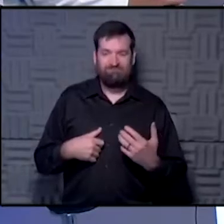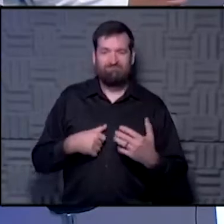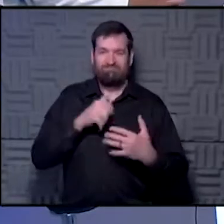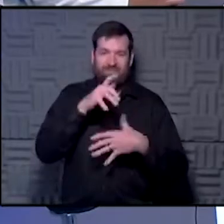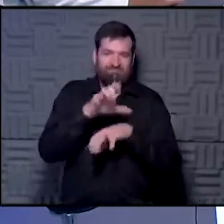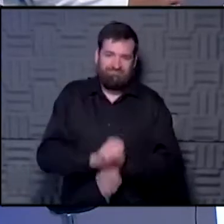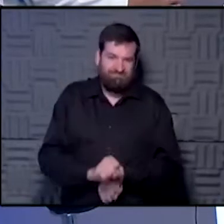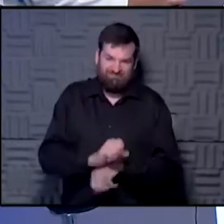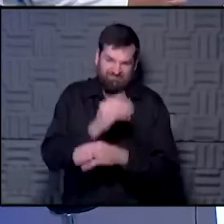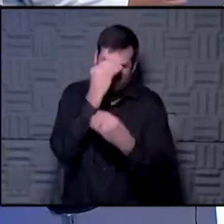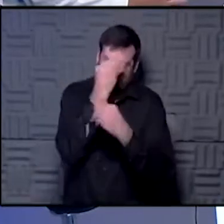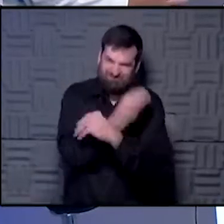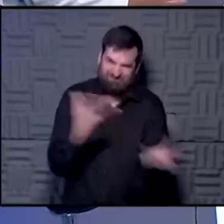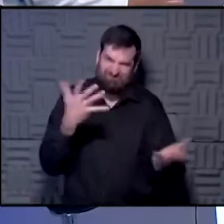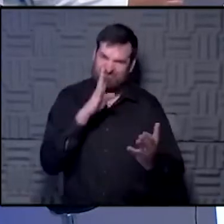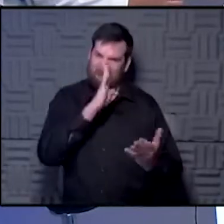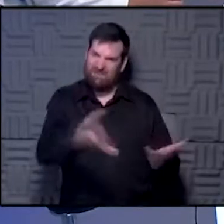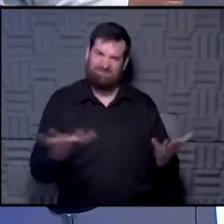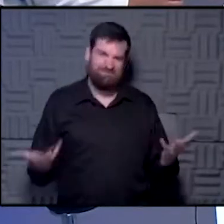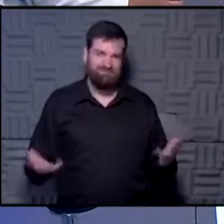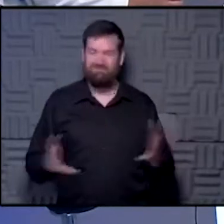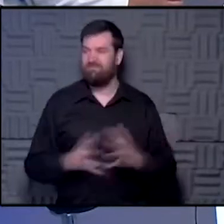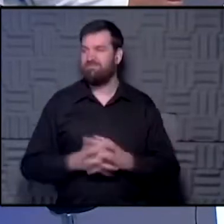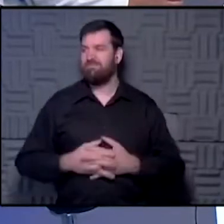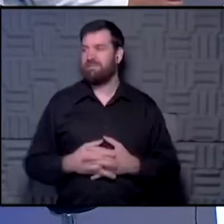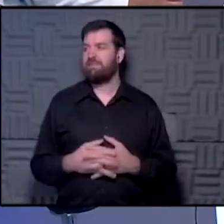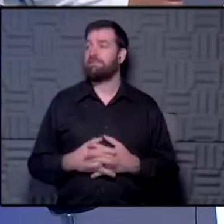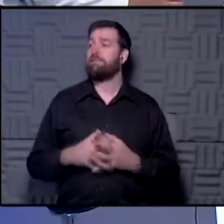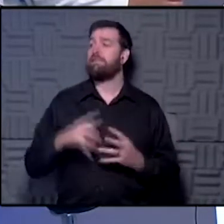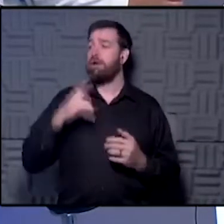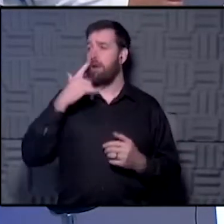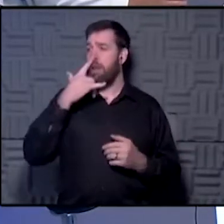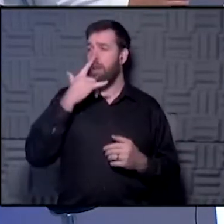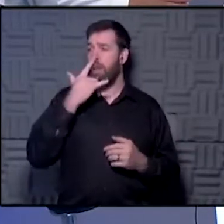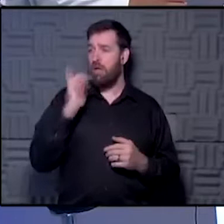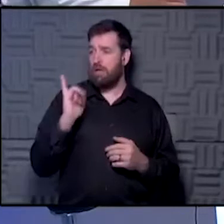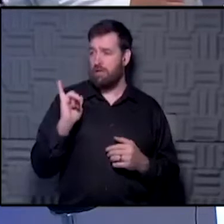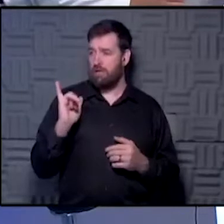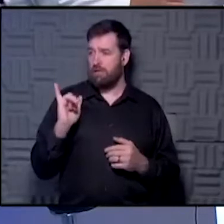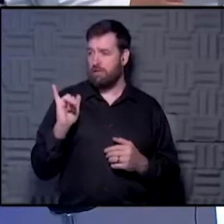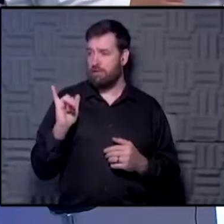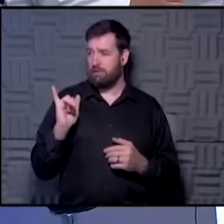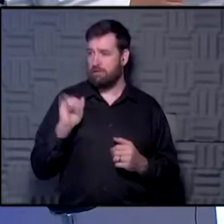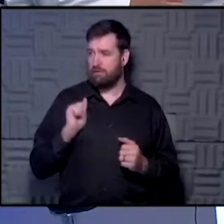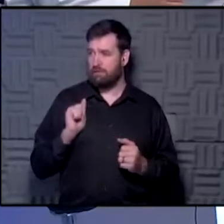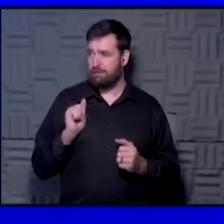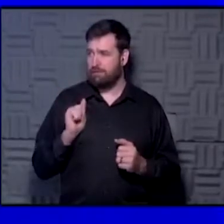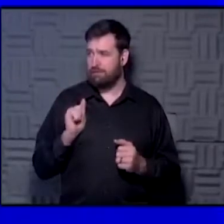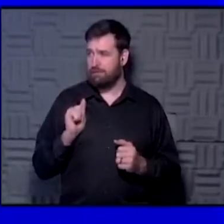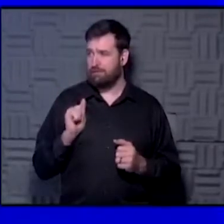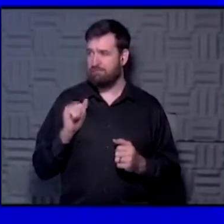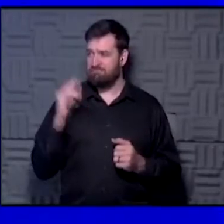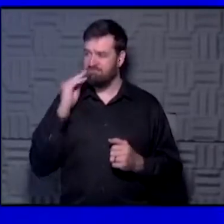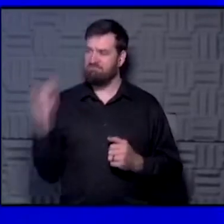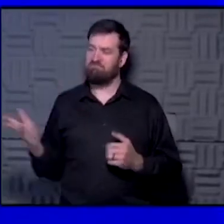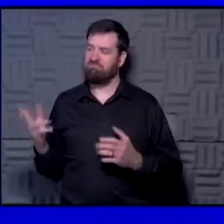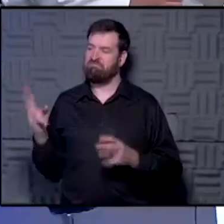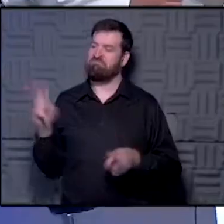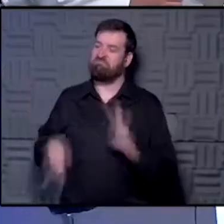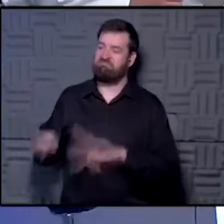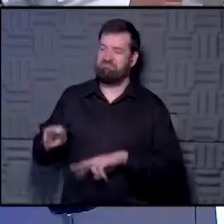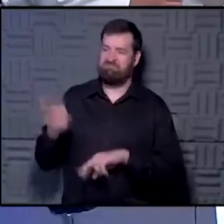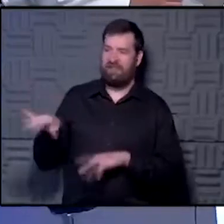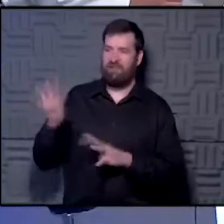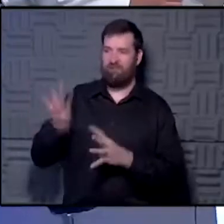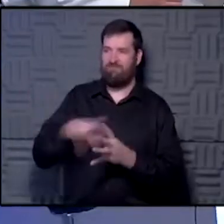to be completely and totally honest. And it looks like we've got, I'll let you interpret the